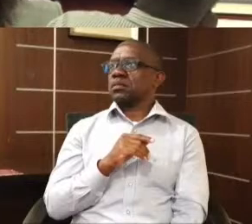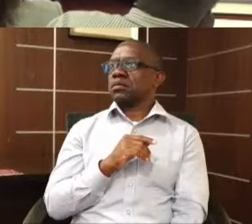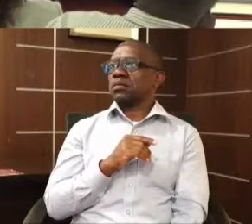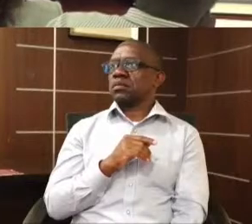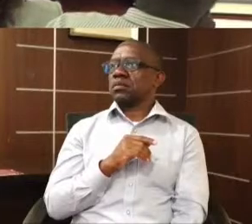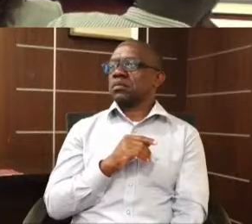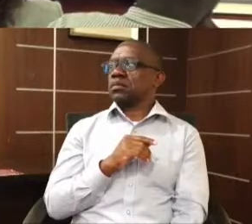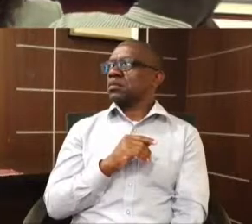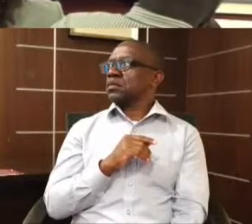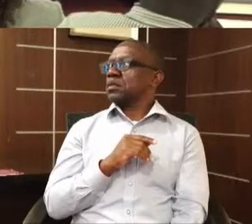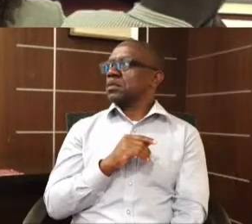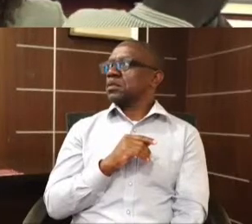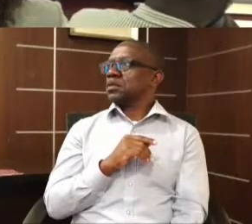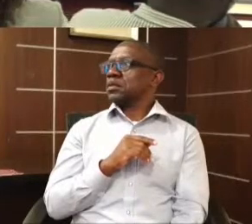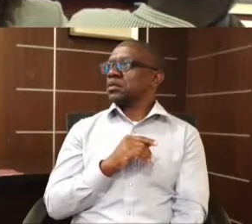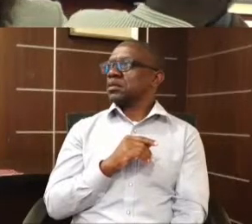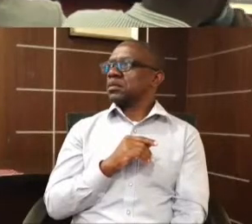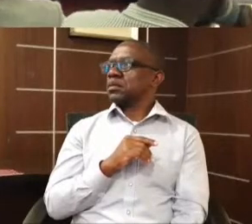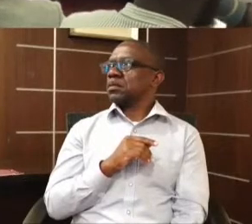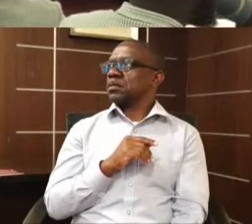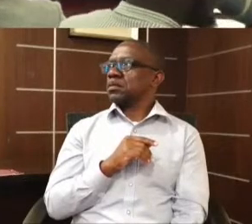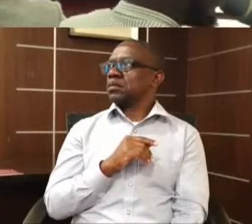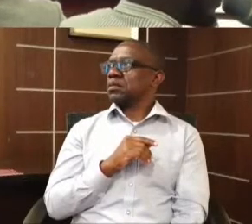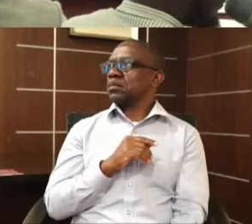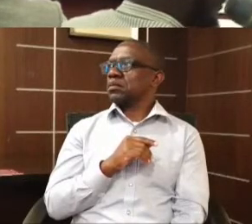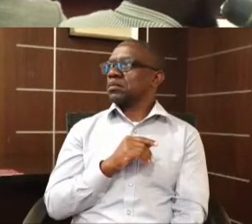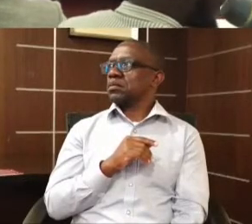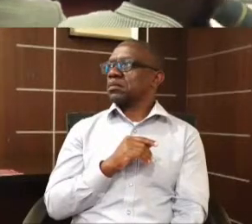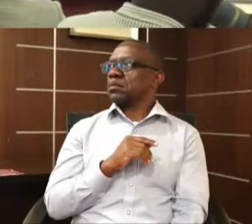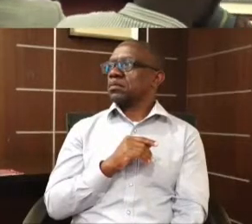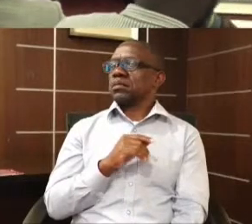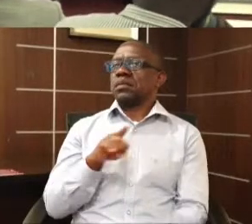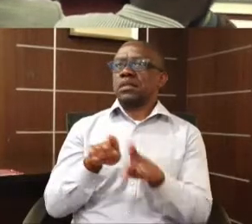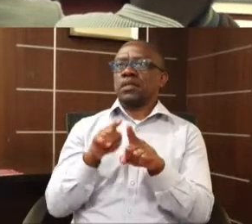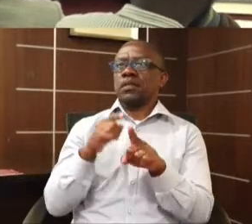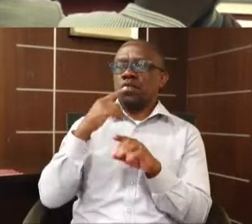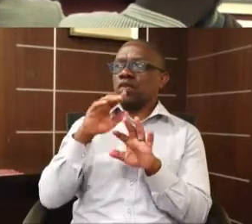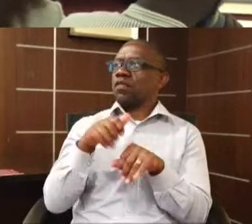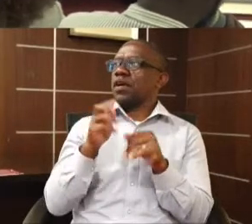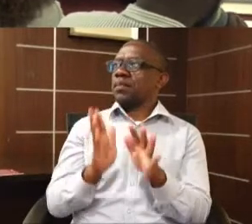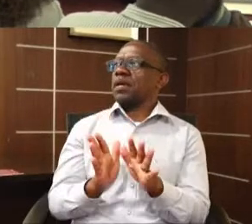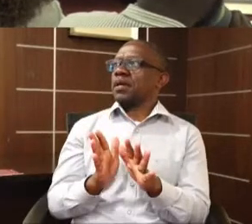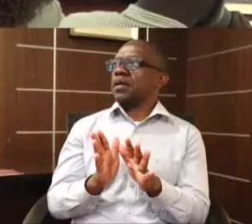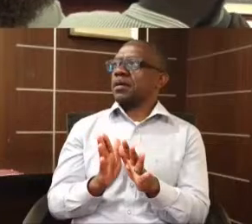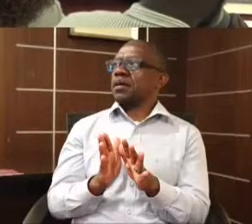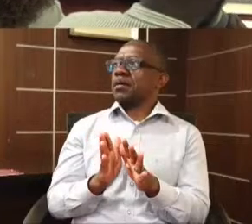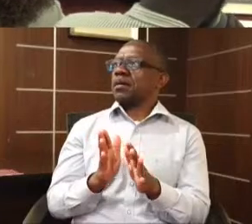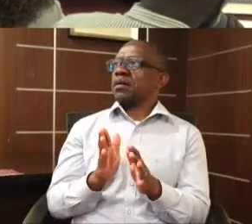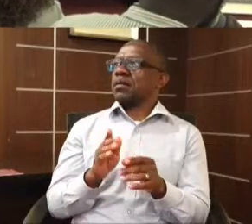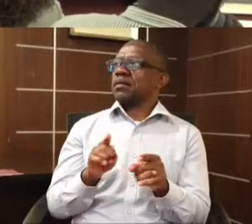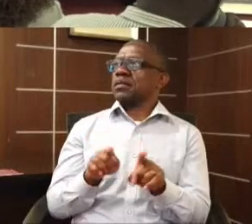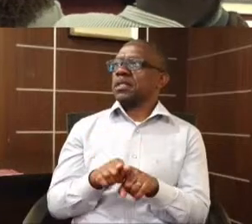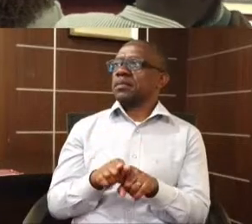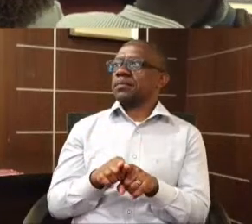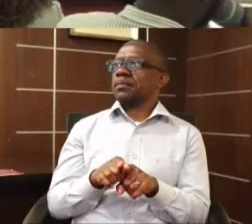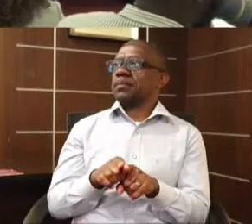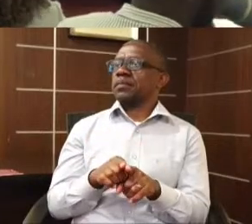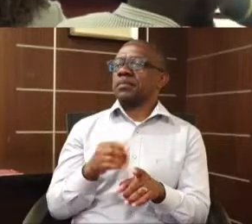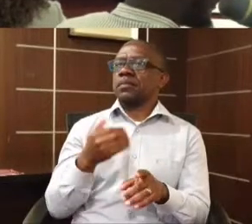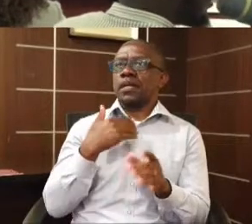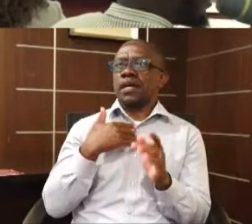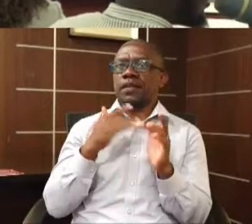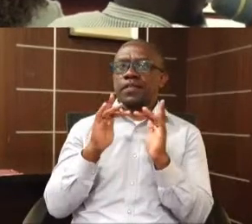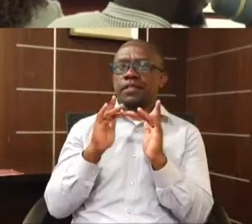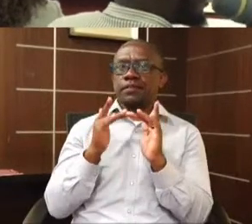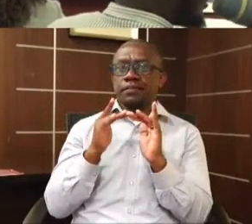with artificial intelligence to try and improve services towards the farmers. And I think actually with the extensive data that you have in